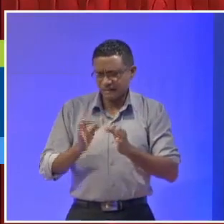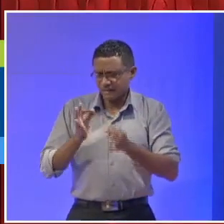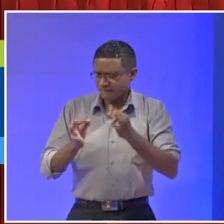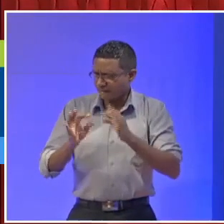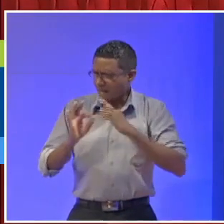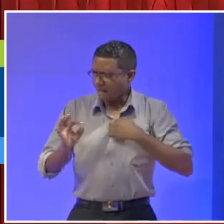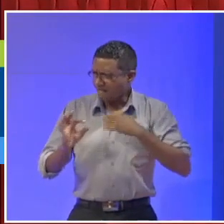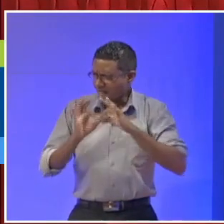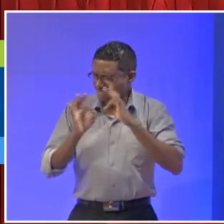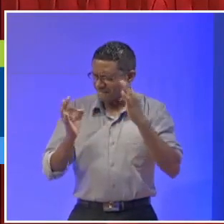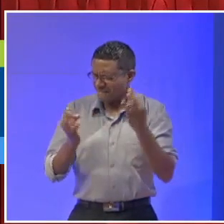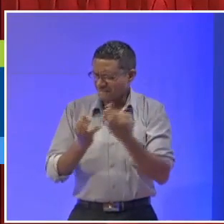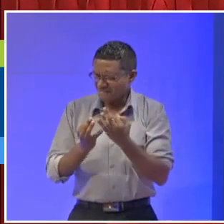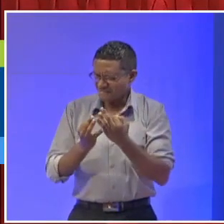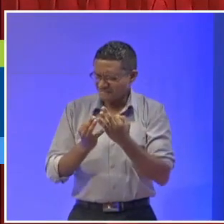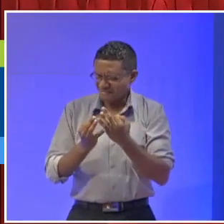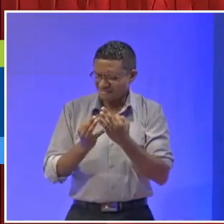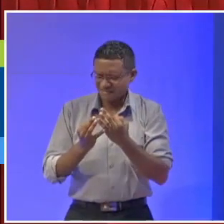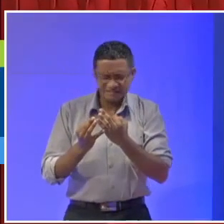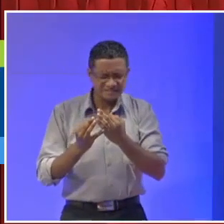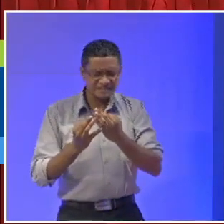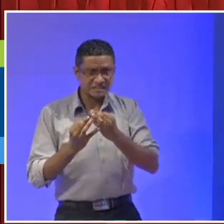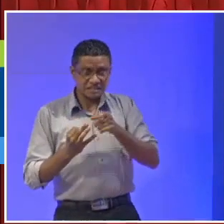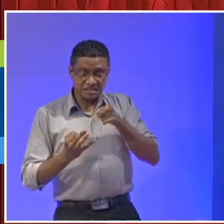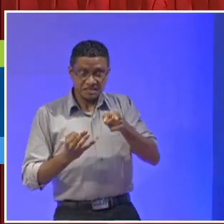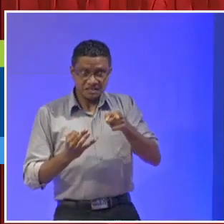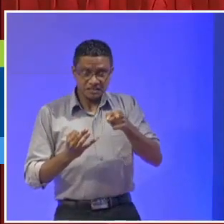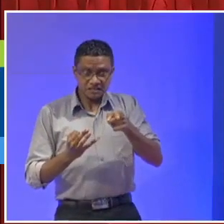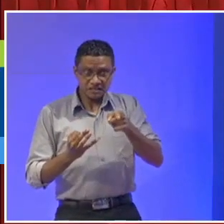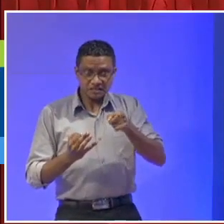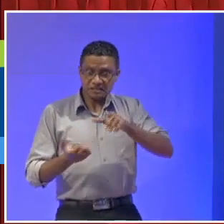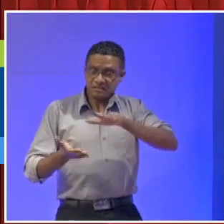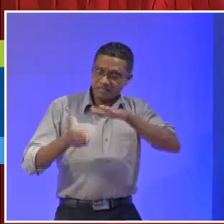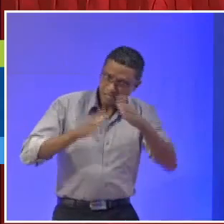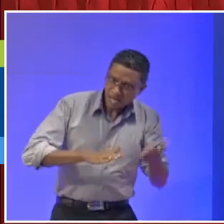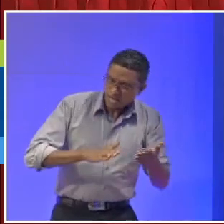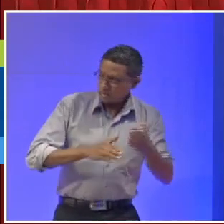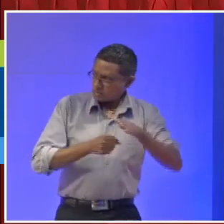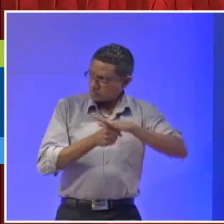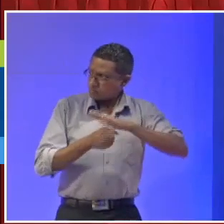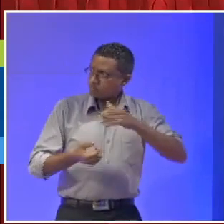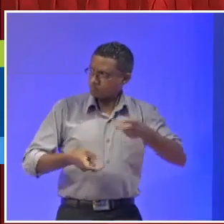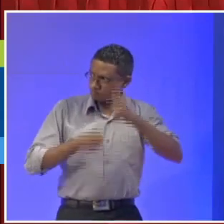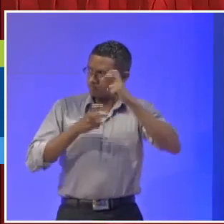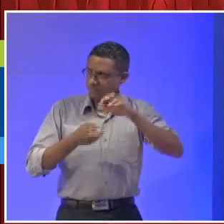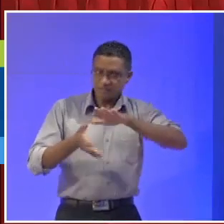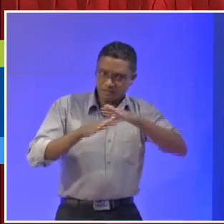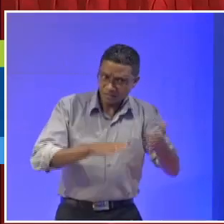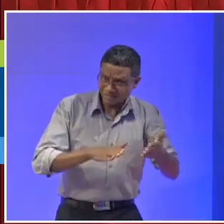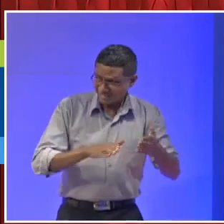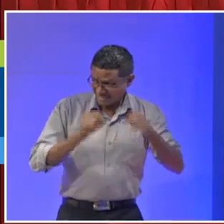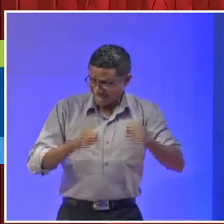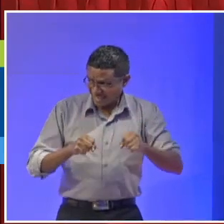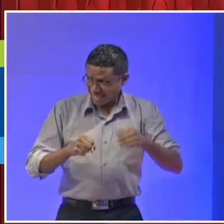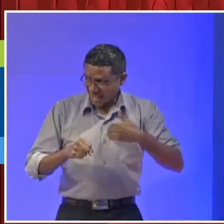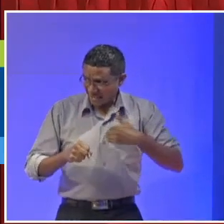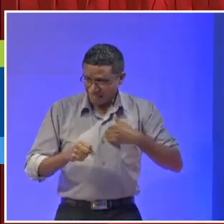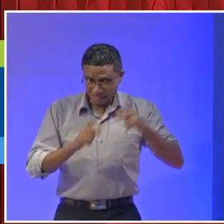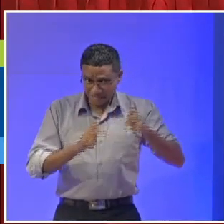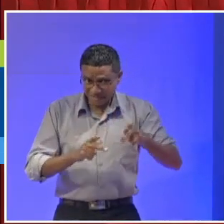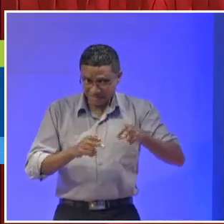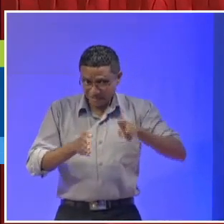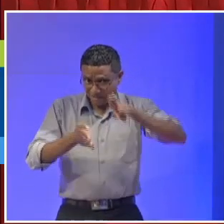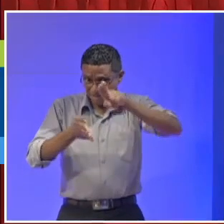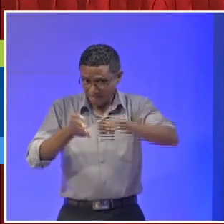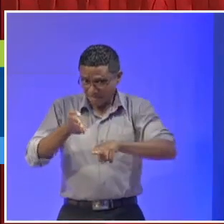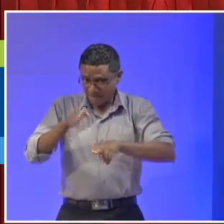a relative who passed from COVID-19, could you have the person buried there,